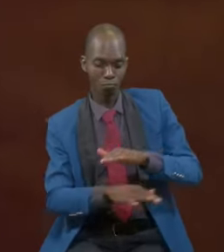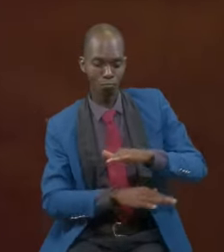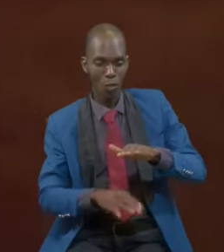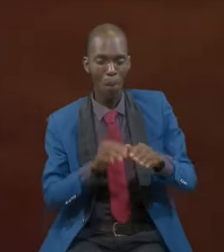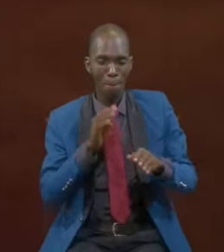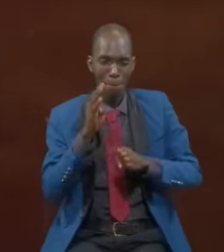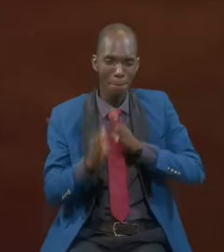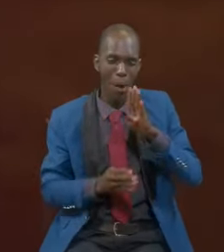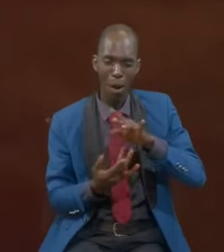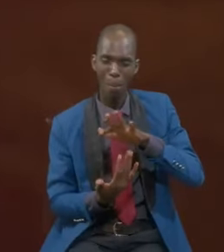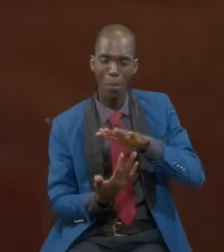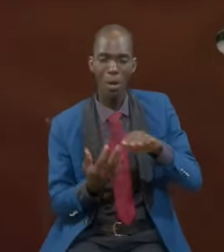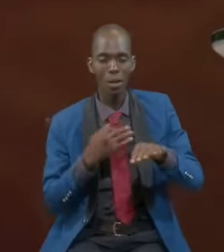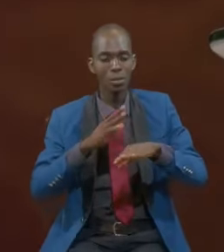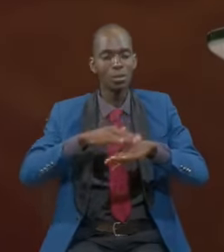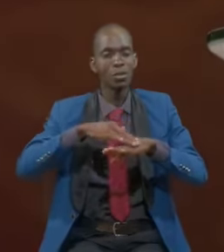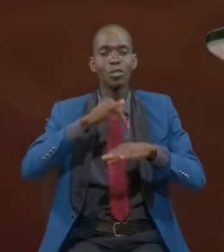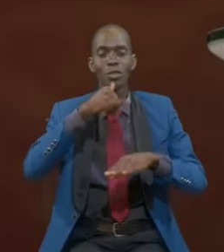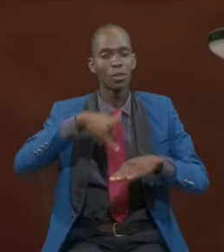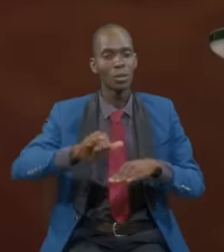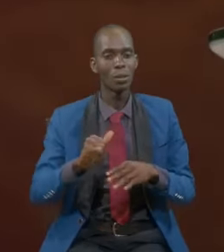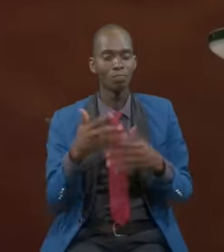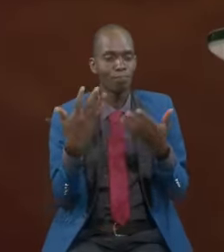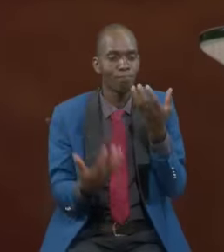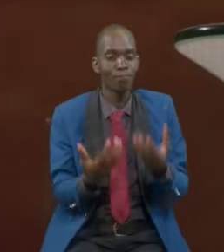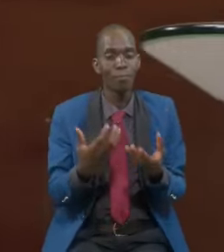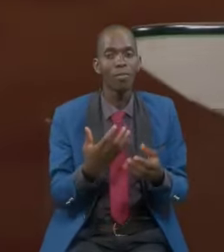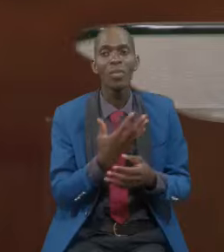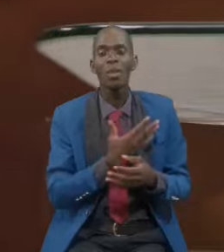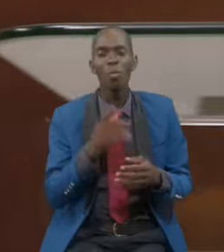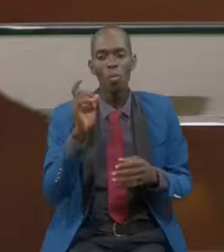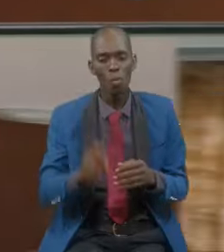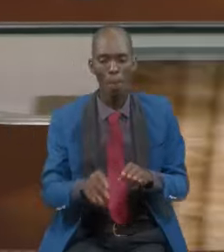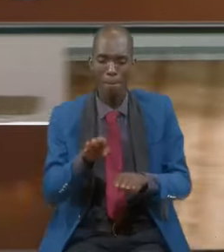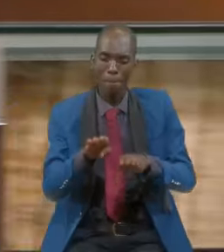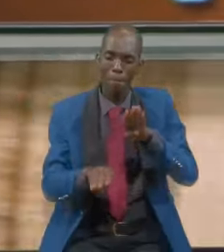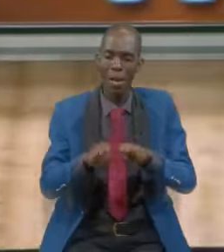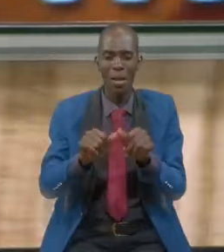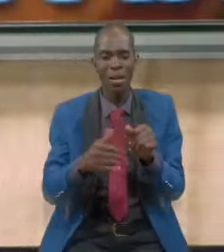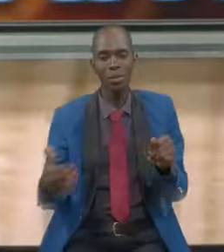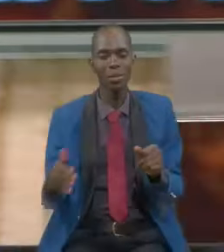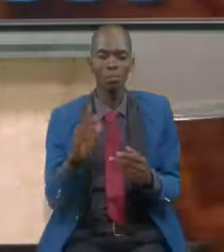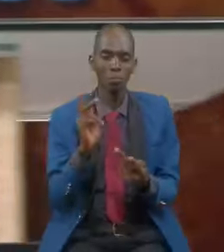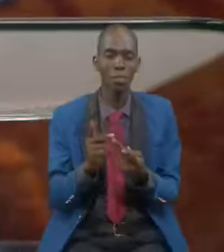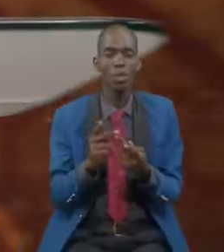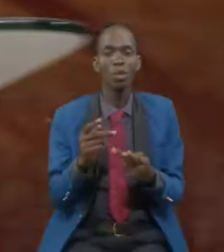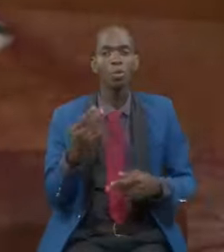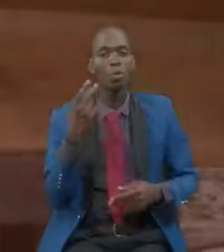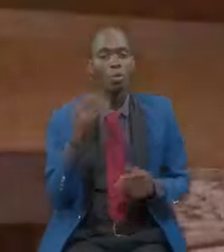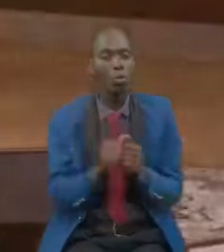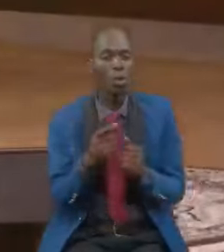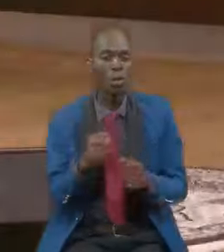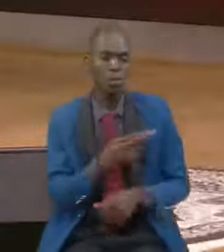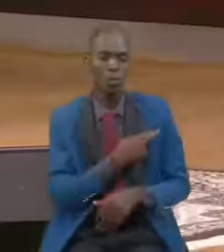defiled on the other side. Balance up everything. We fulfill the royal law. We love